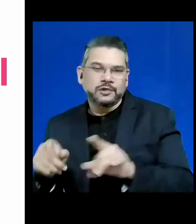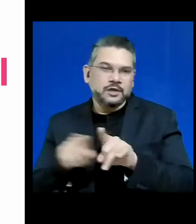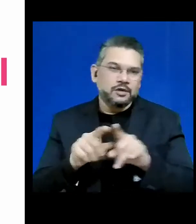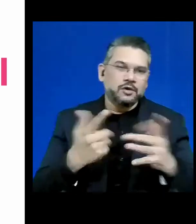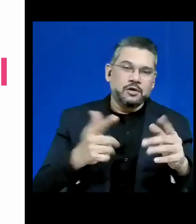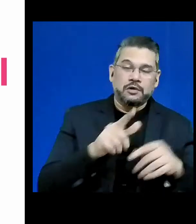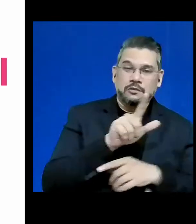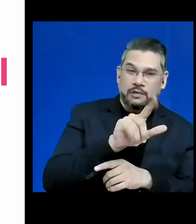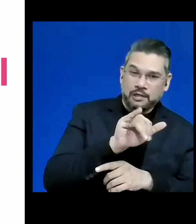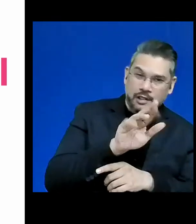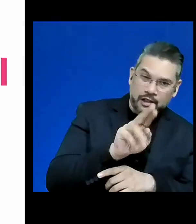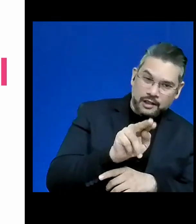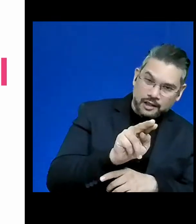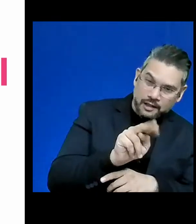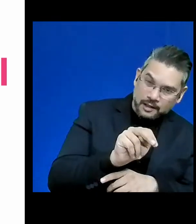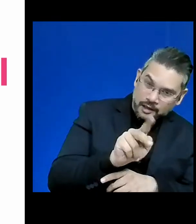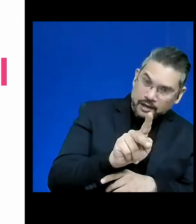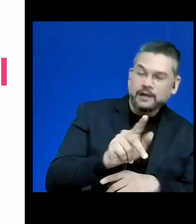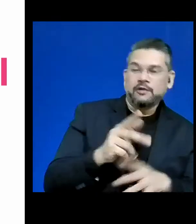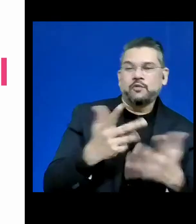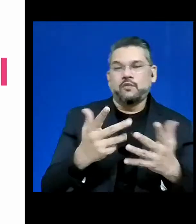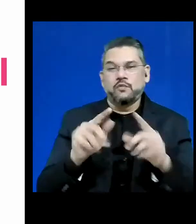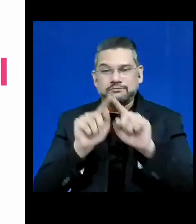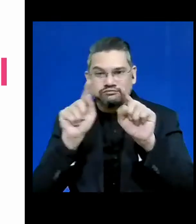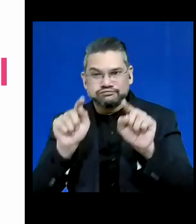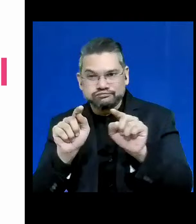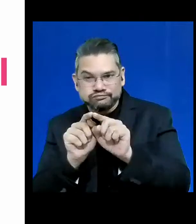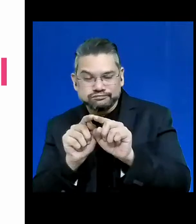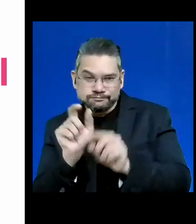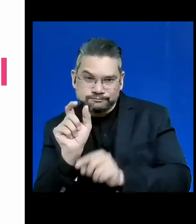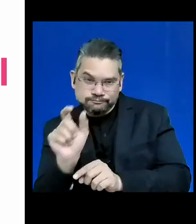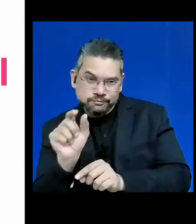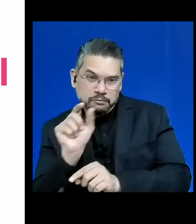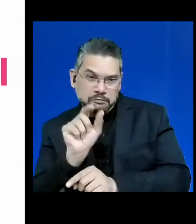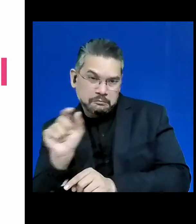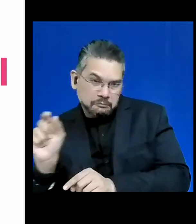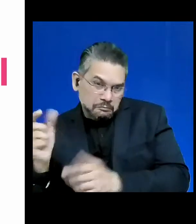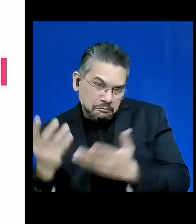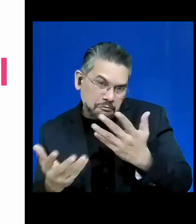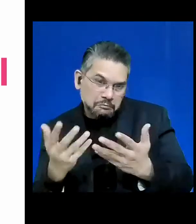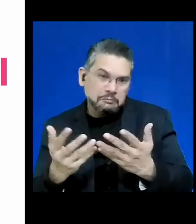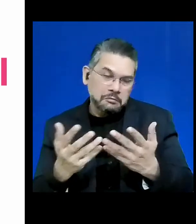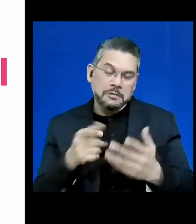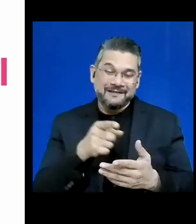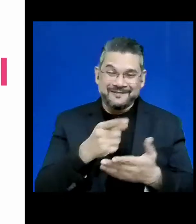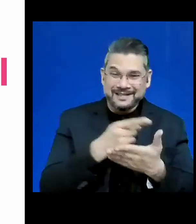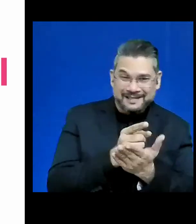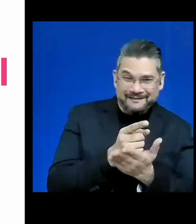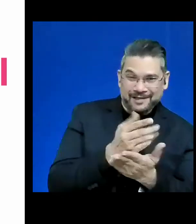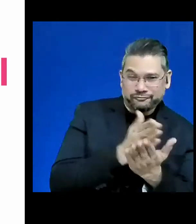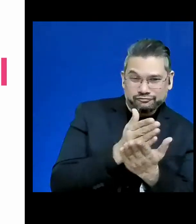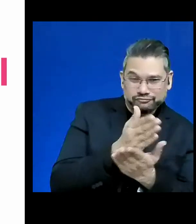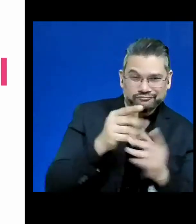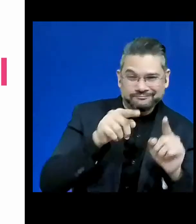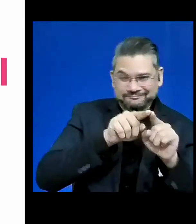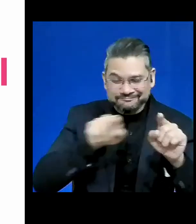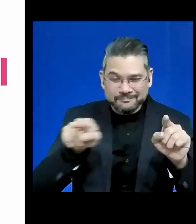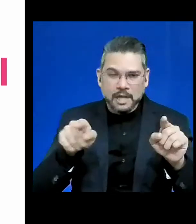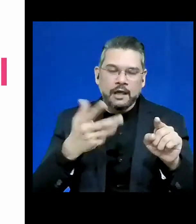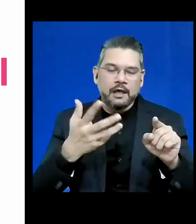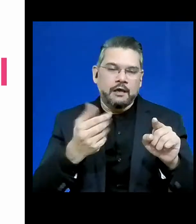buttons. So navigation shouldn't just be used by itself. Usually there's a